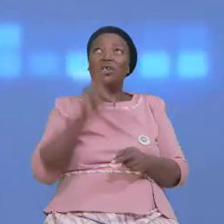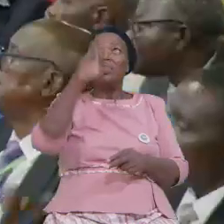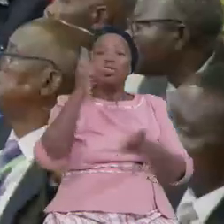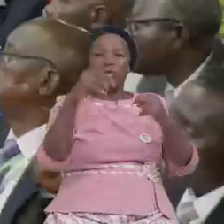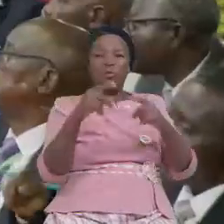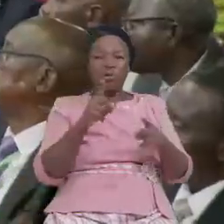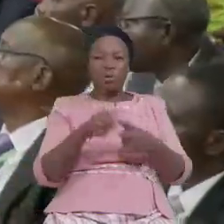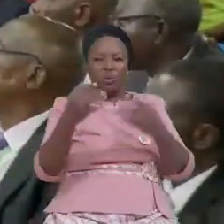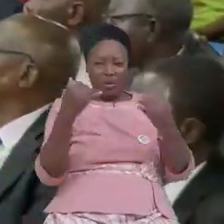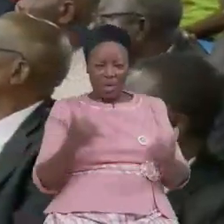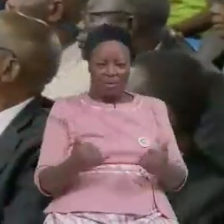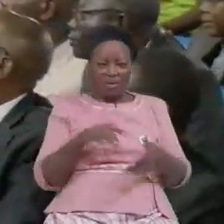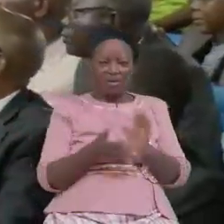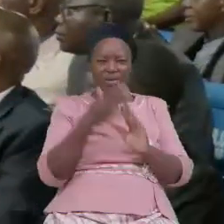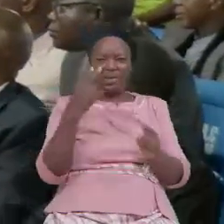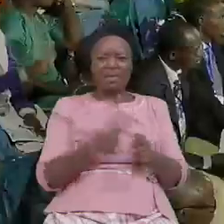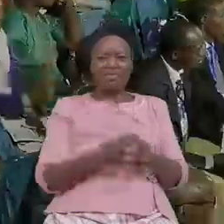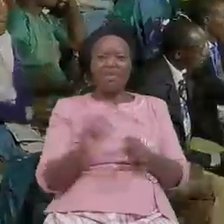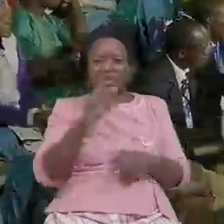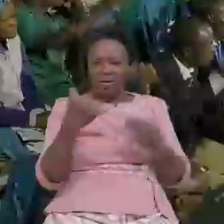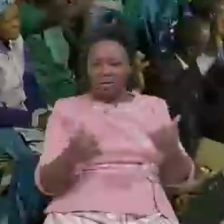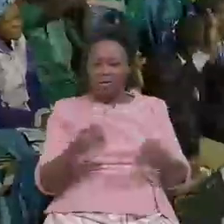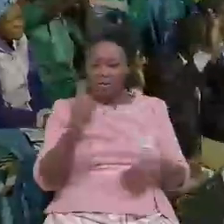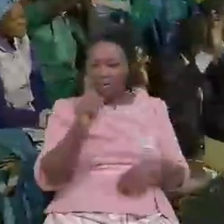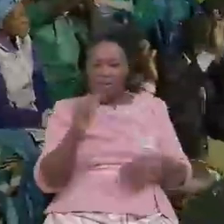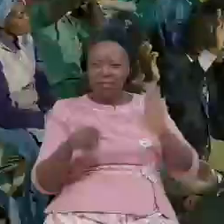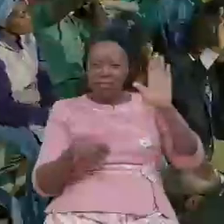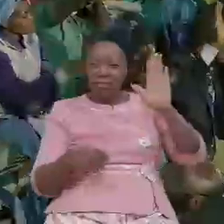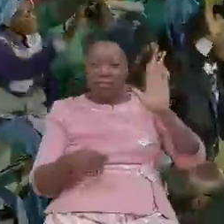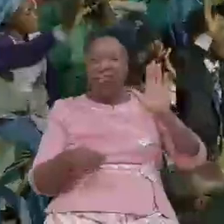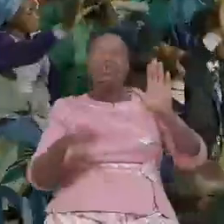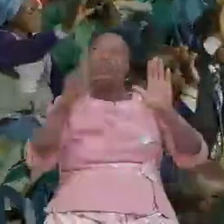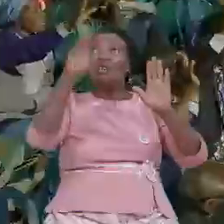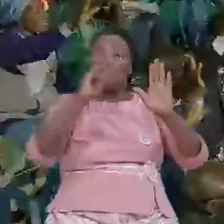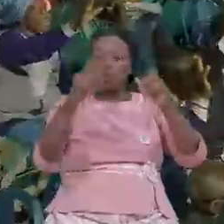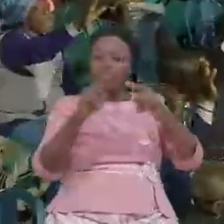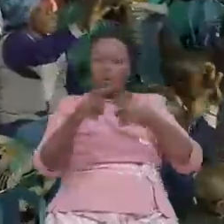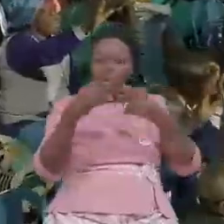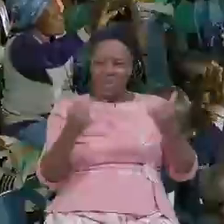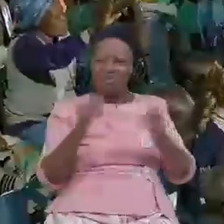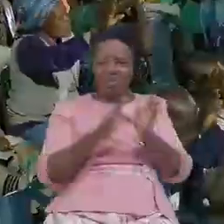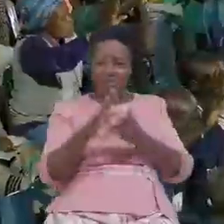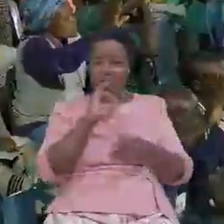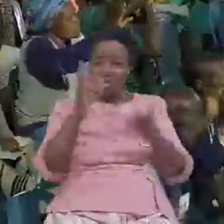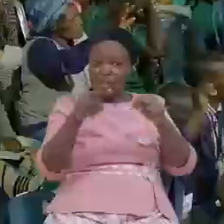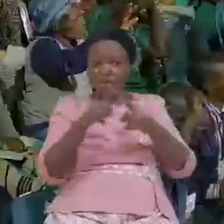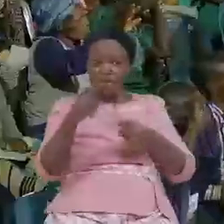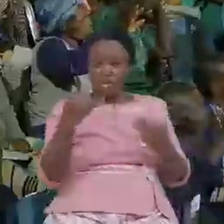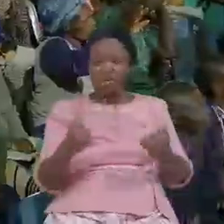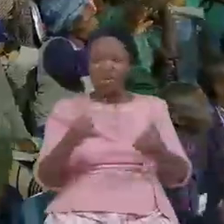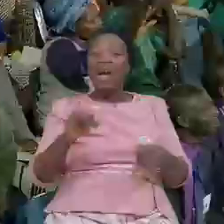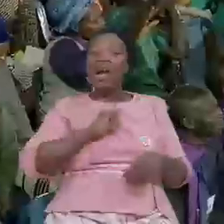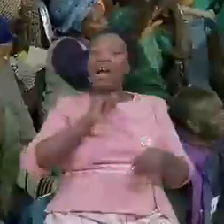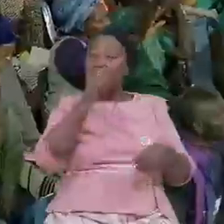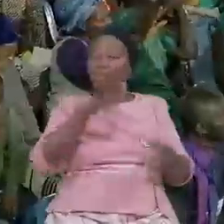now. Where are you? It's coming to you now. I rejoice with you. If you